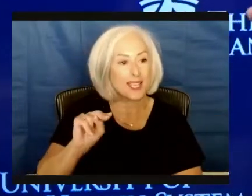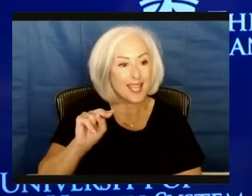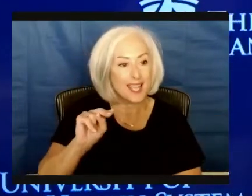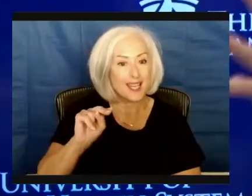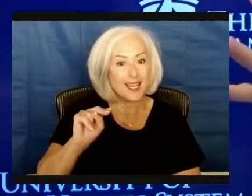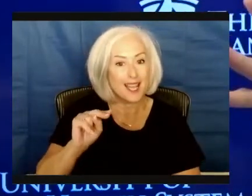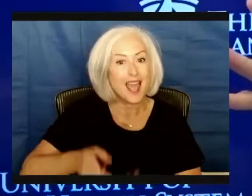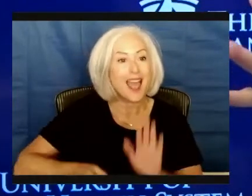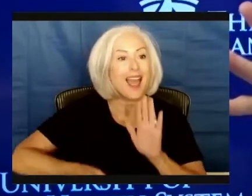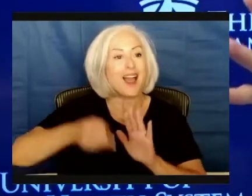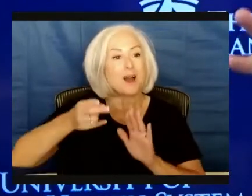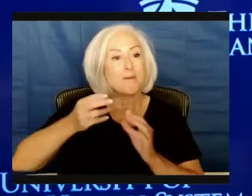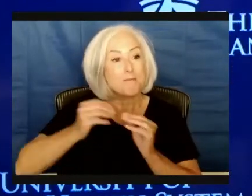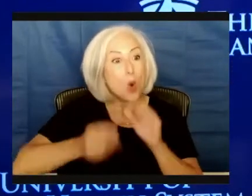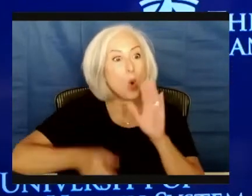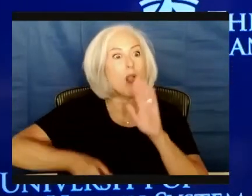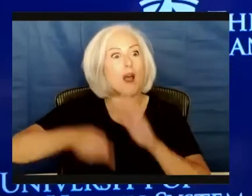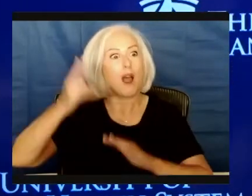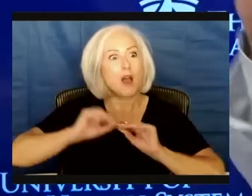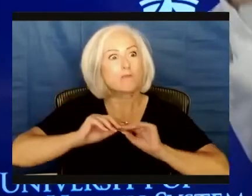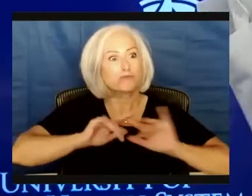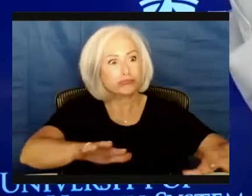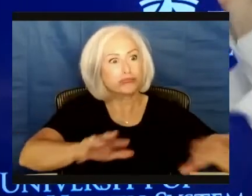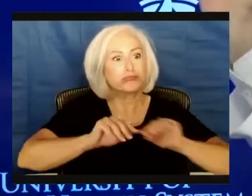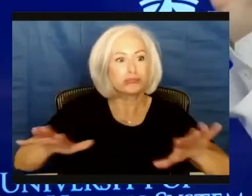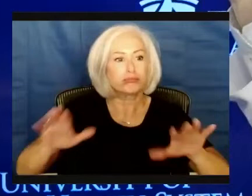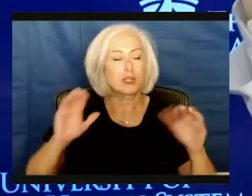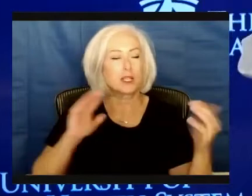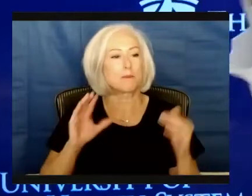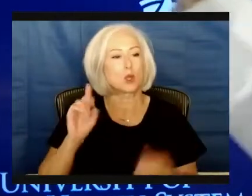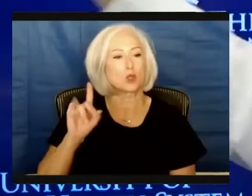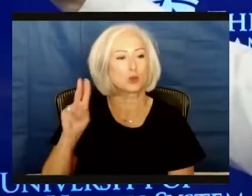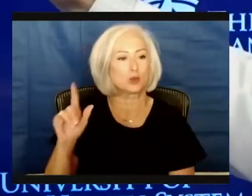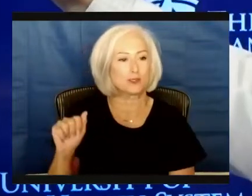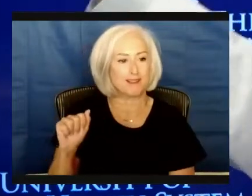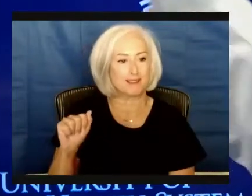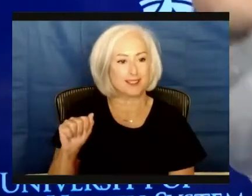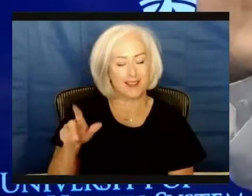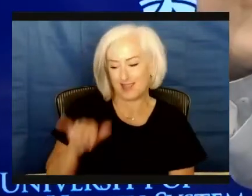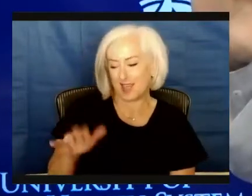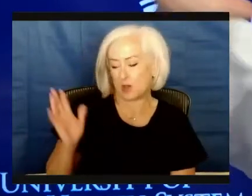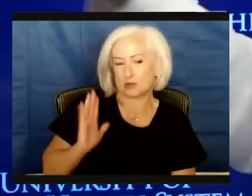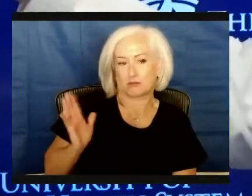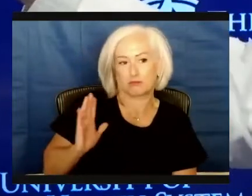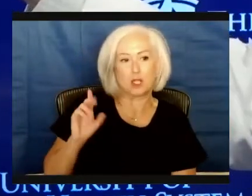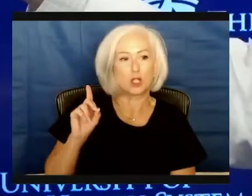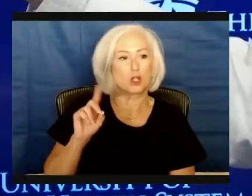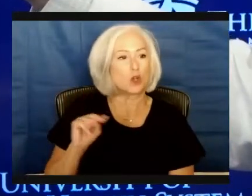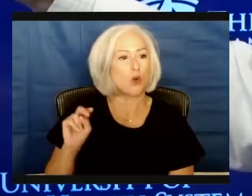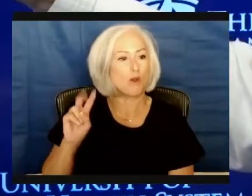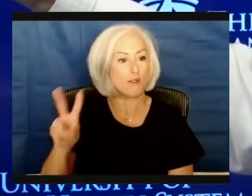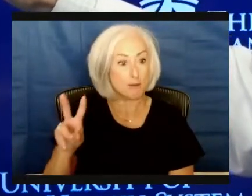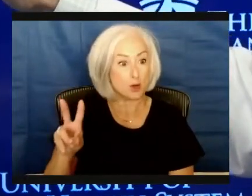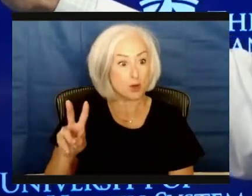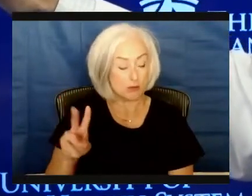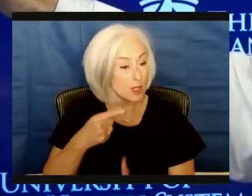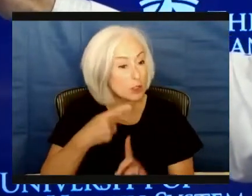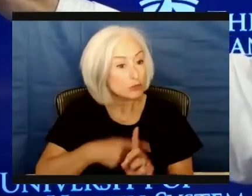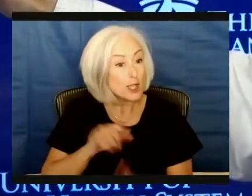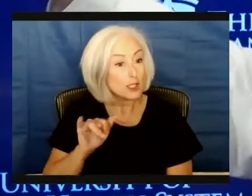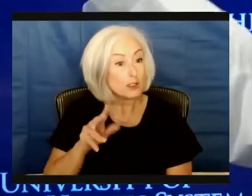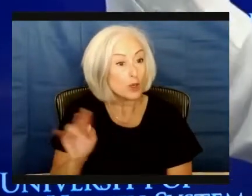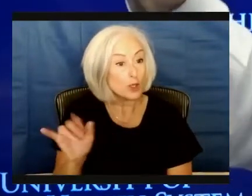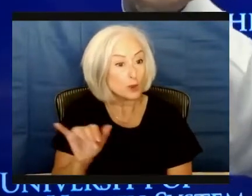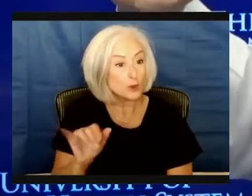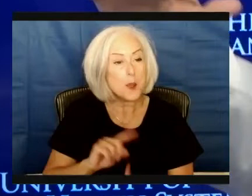Delta crisis. And that was last November when we had so many patients. Now, this has got in January, but we got it really high